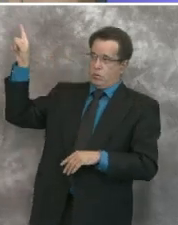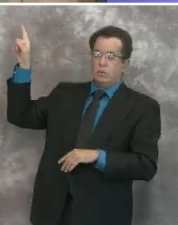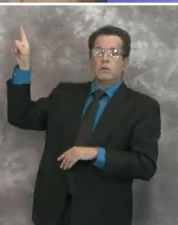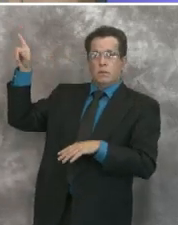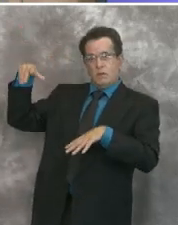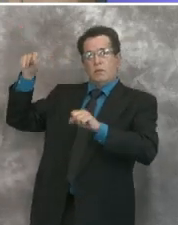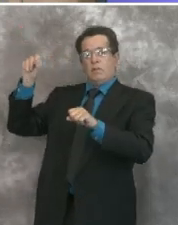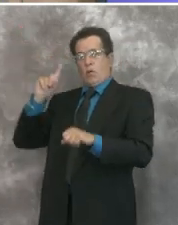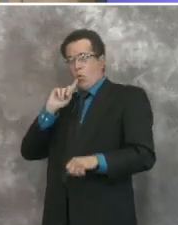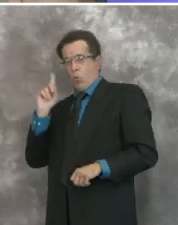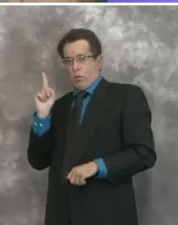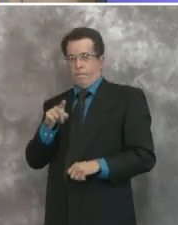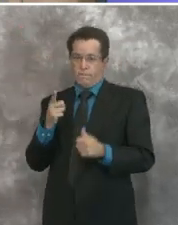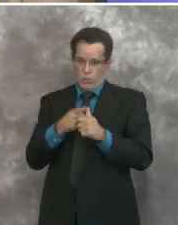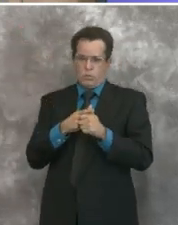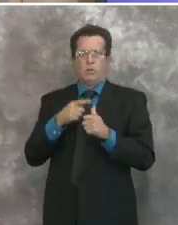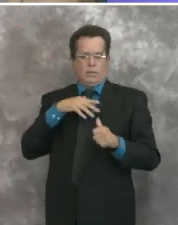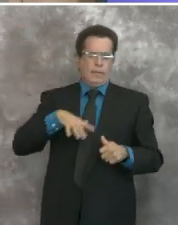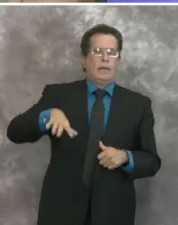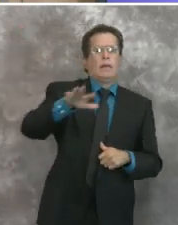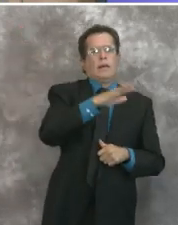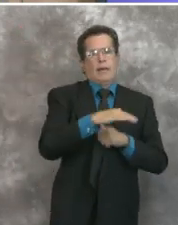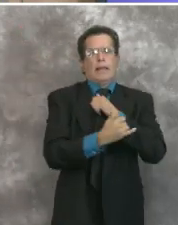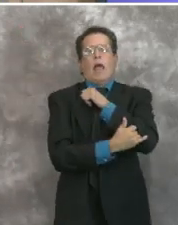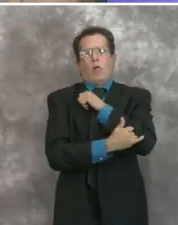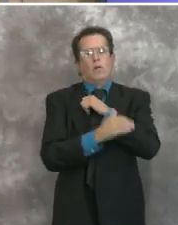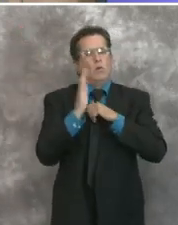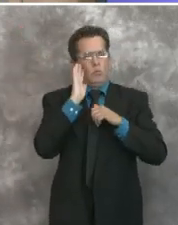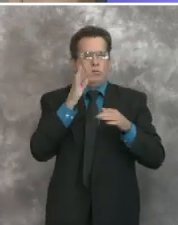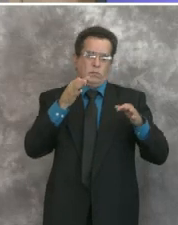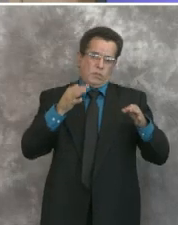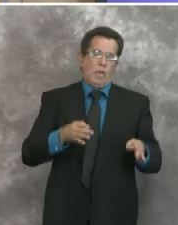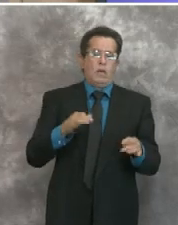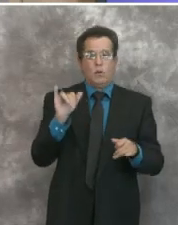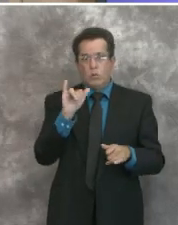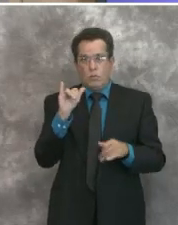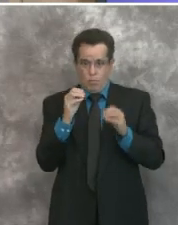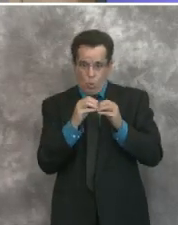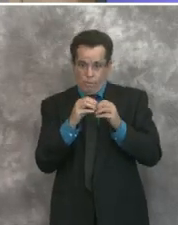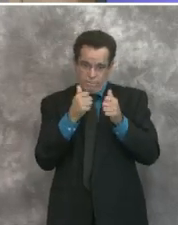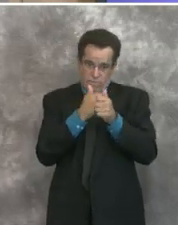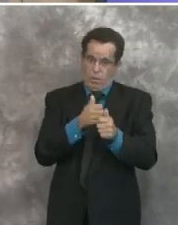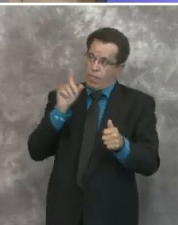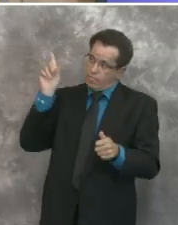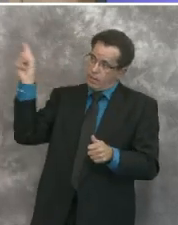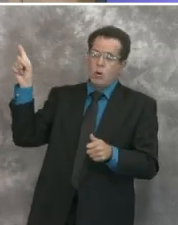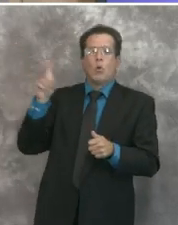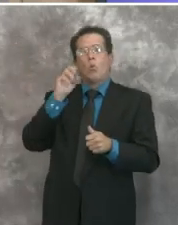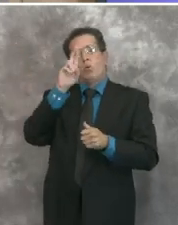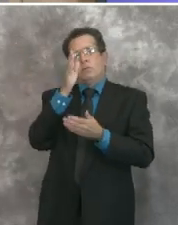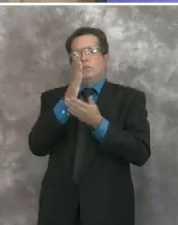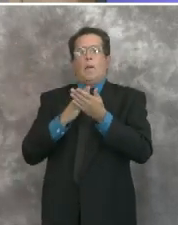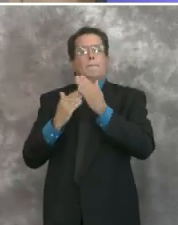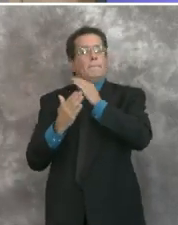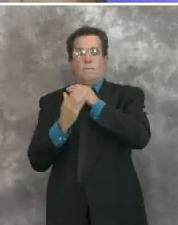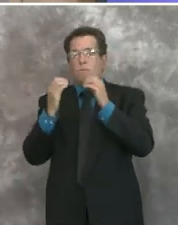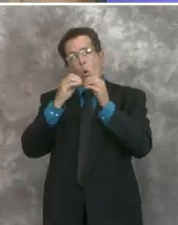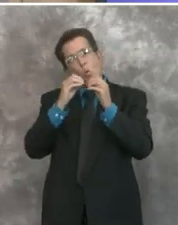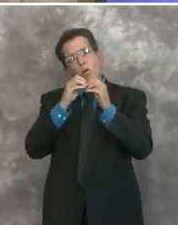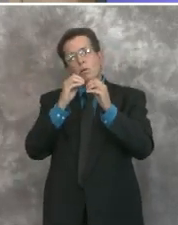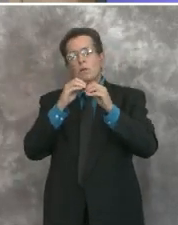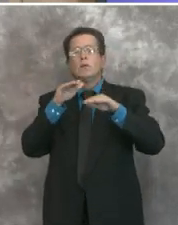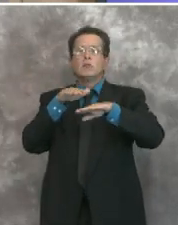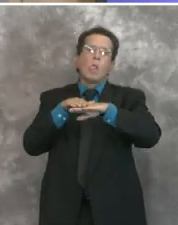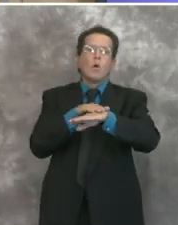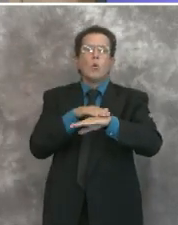step, and then counties having some discretion about perhaps going a little farther, or in the case of some counties, they may go a little bit